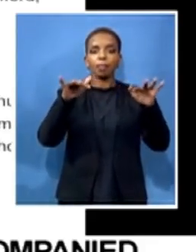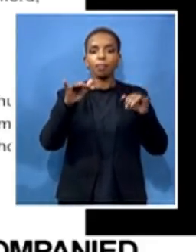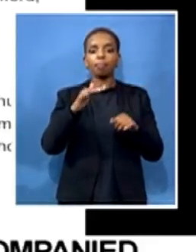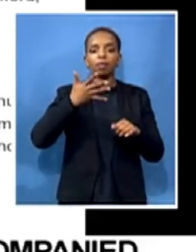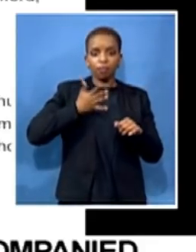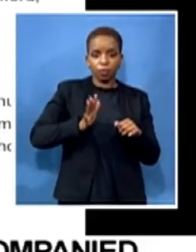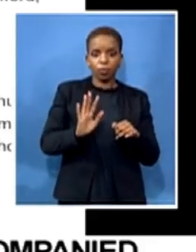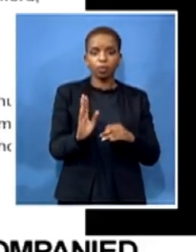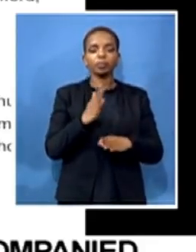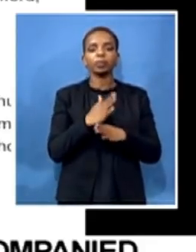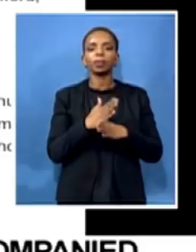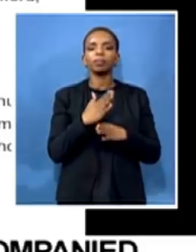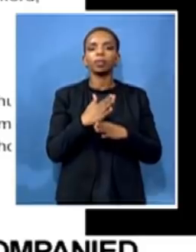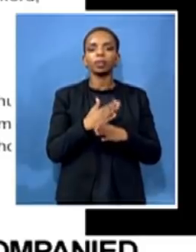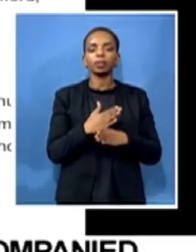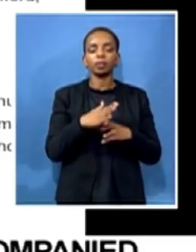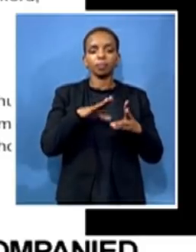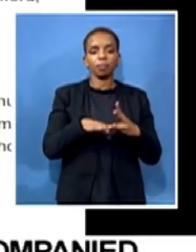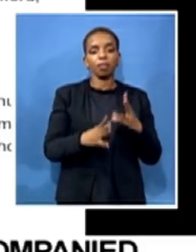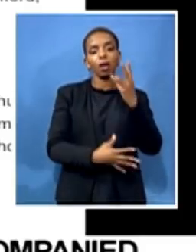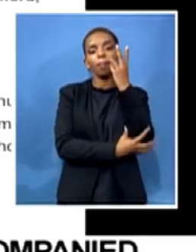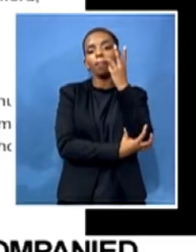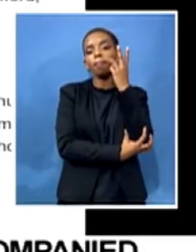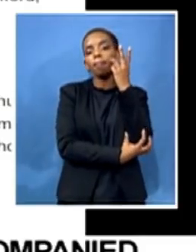has been exposed,